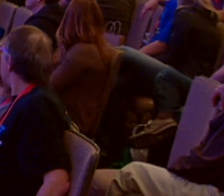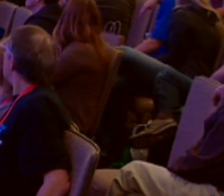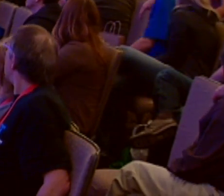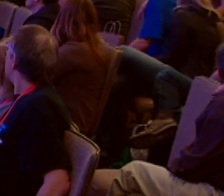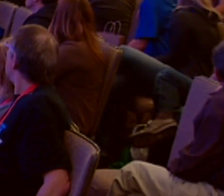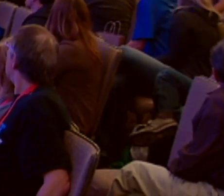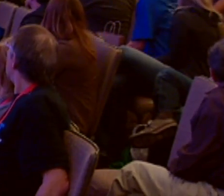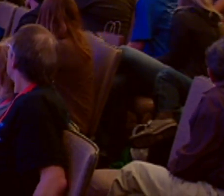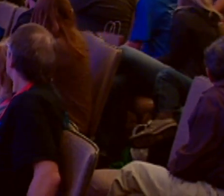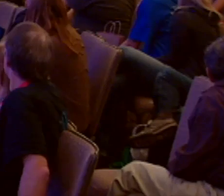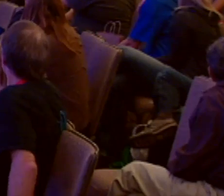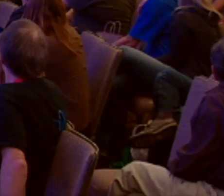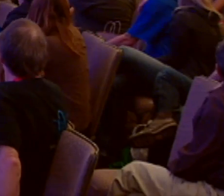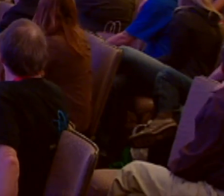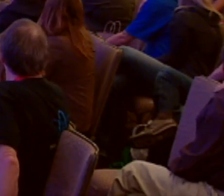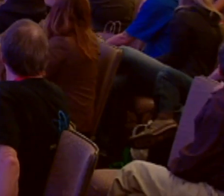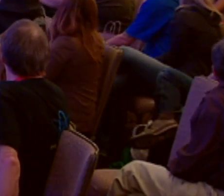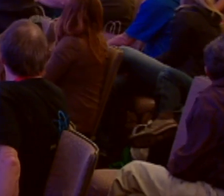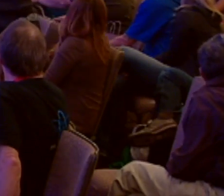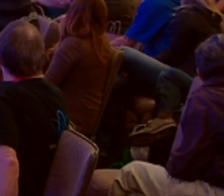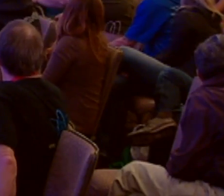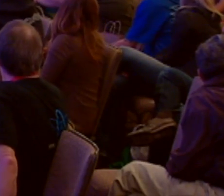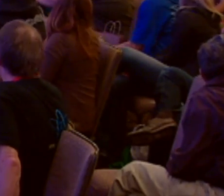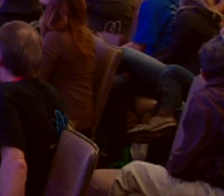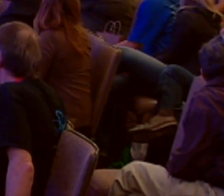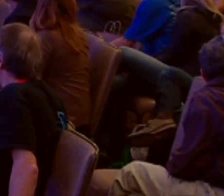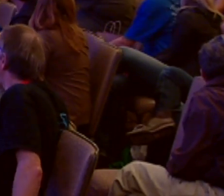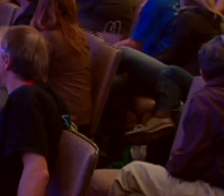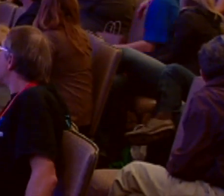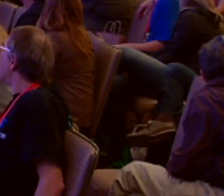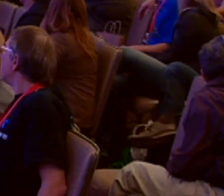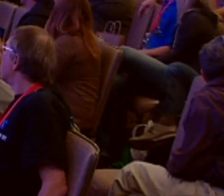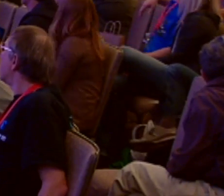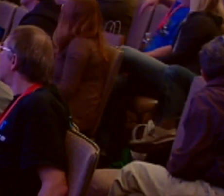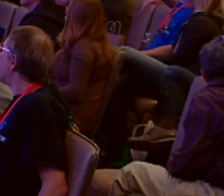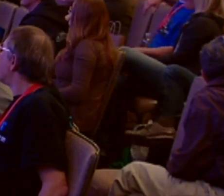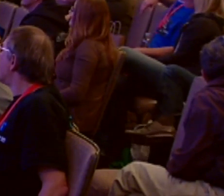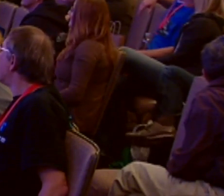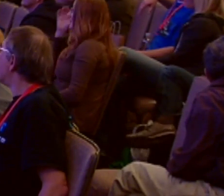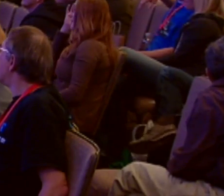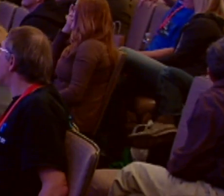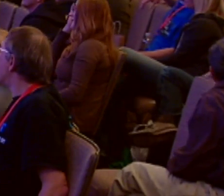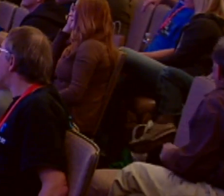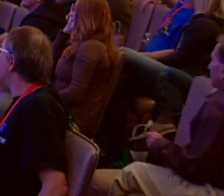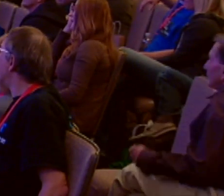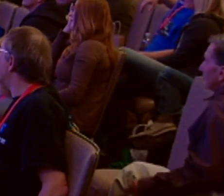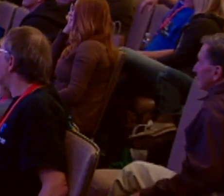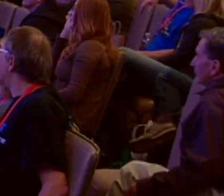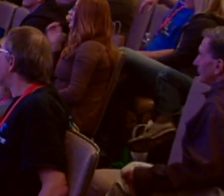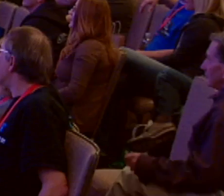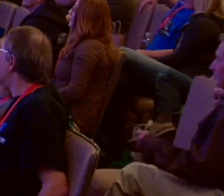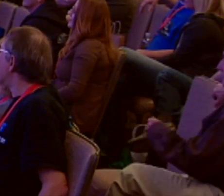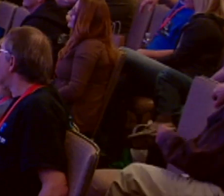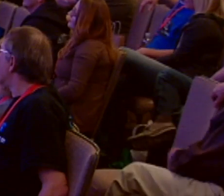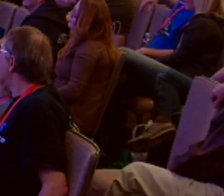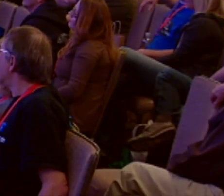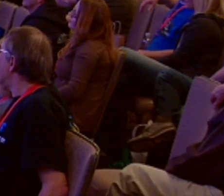Stand up. Okay. This gentleman in the back asked you this question, and I want you to answer him directly.